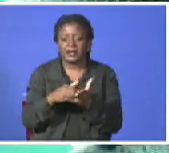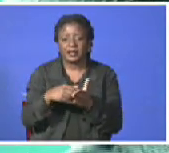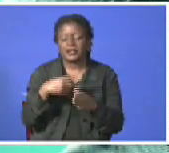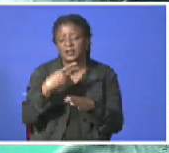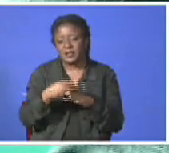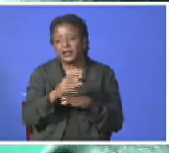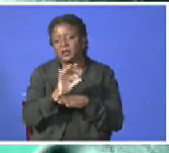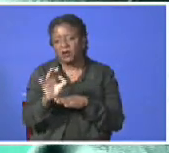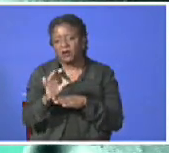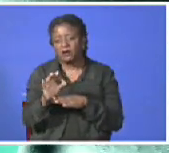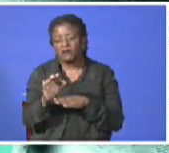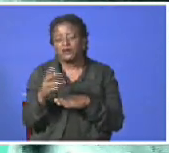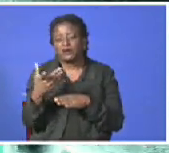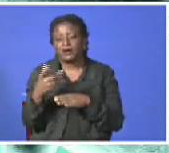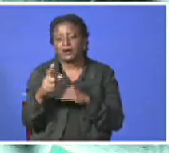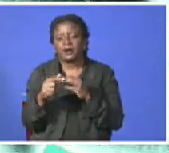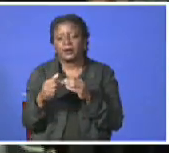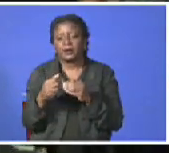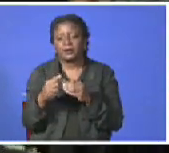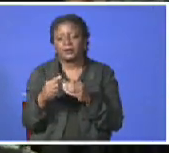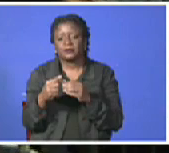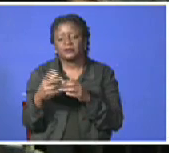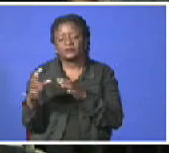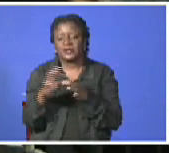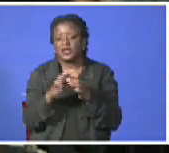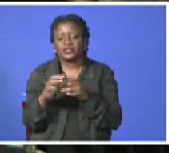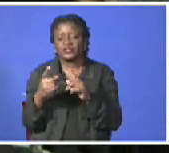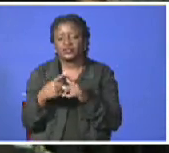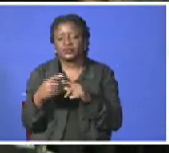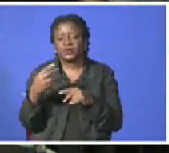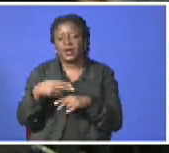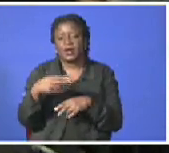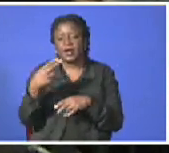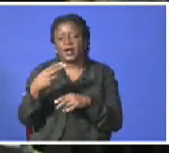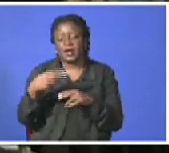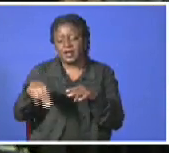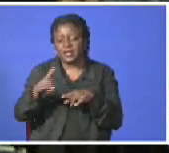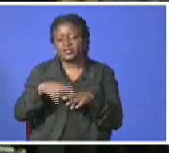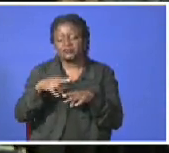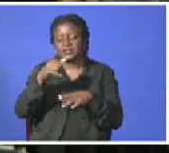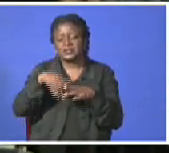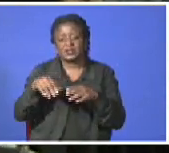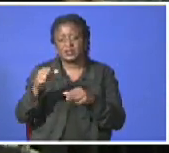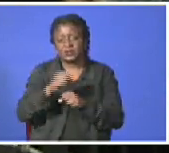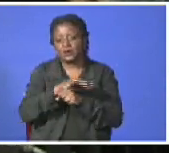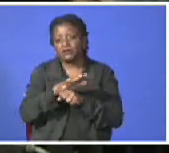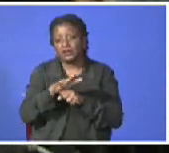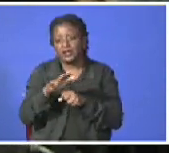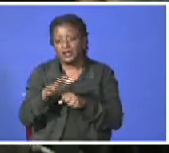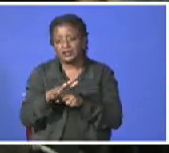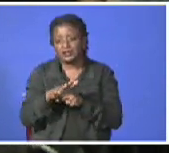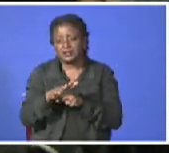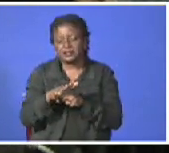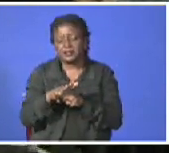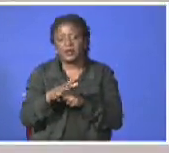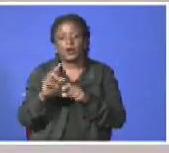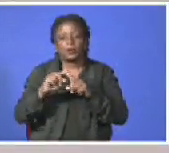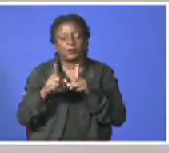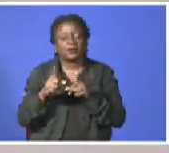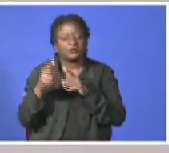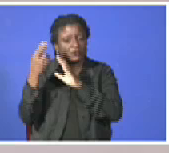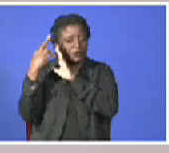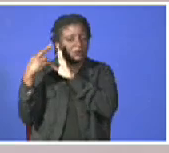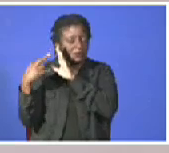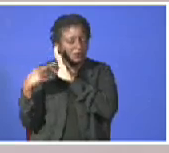in the key markets and insufficient airlift were to blame for low occupancy levels in January. But the resort still remains open for